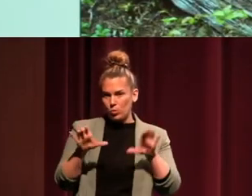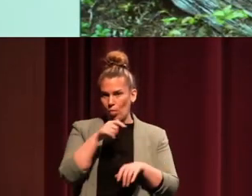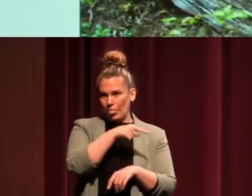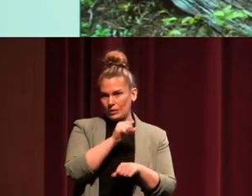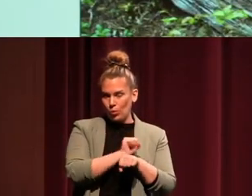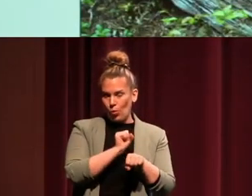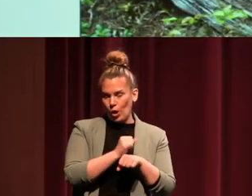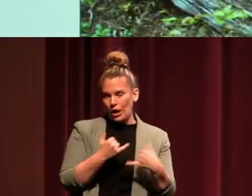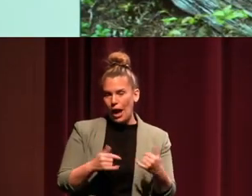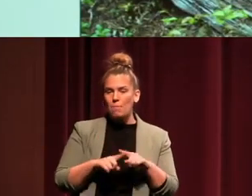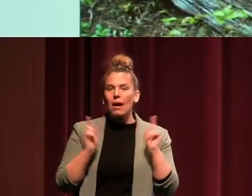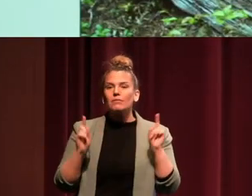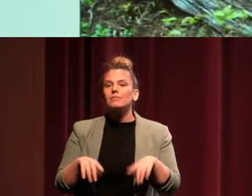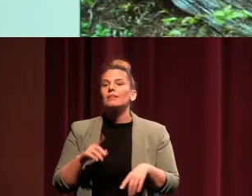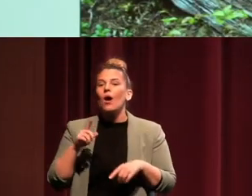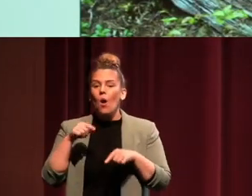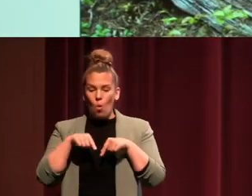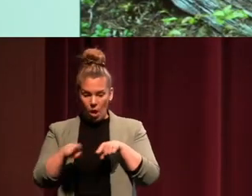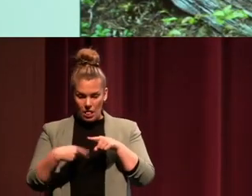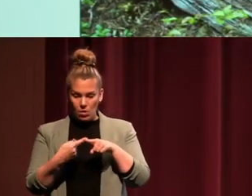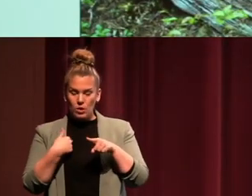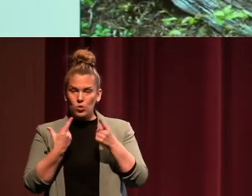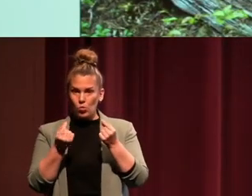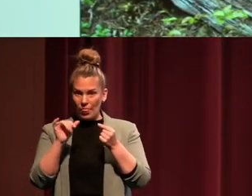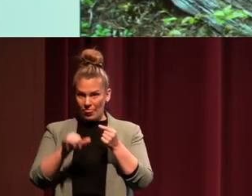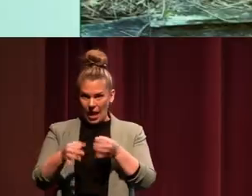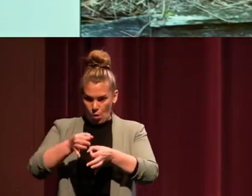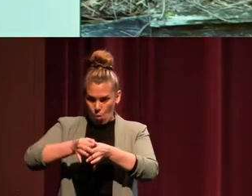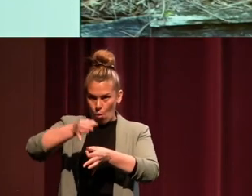So we core live trees, we saw up dead wood.